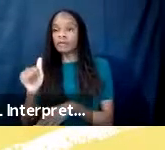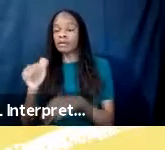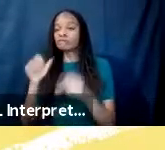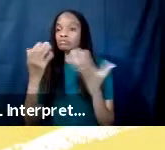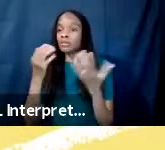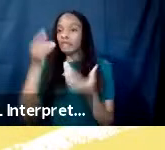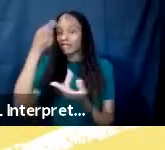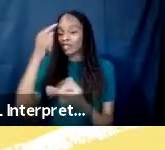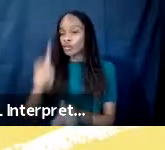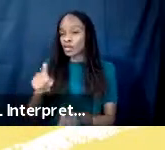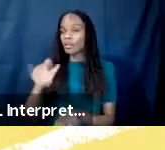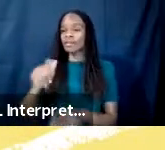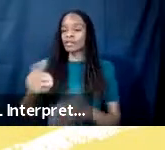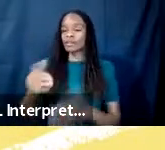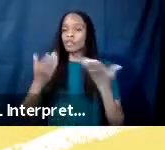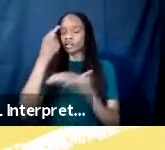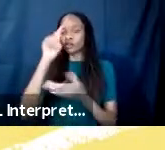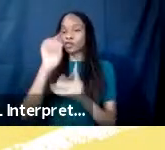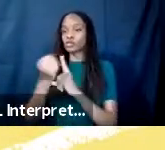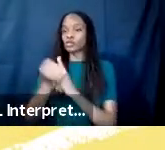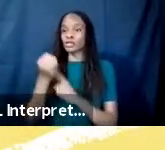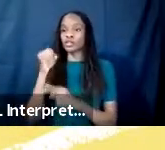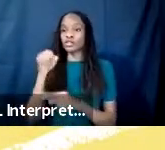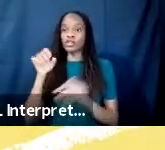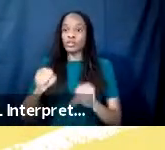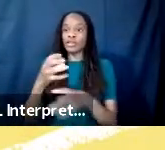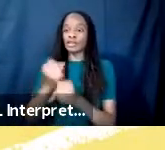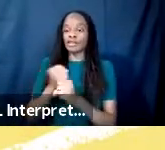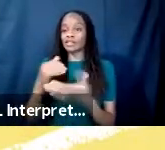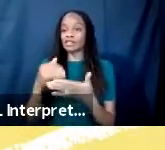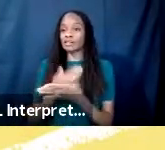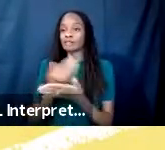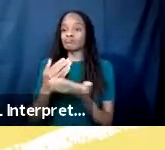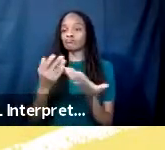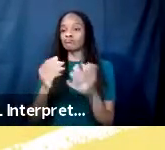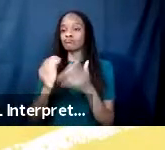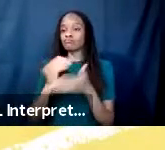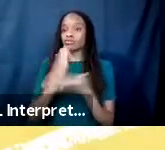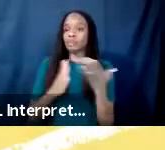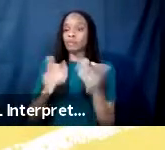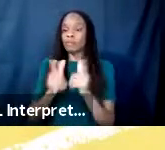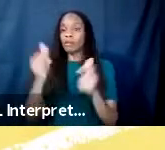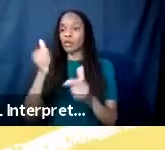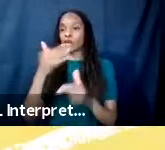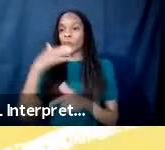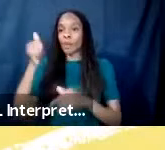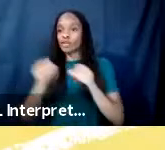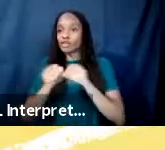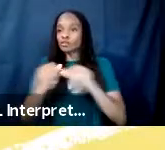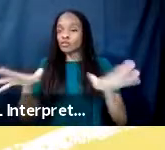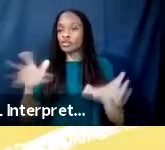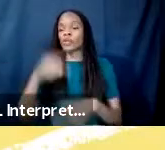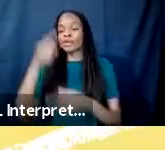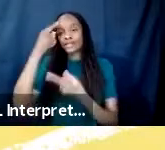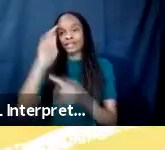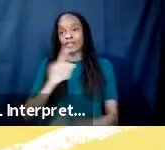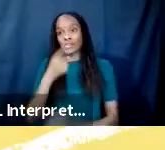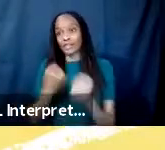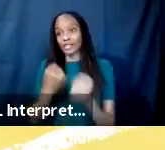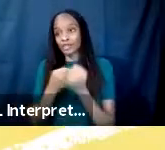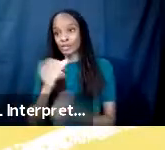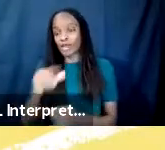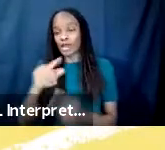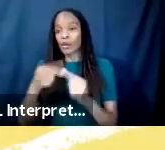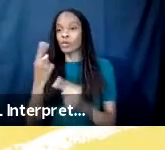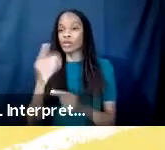already provides for the circumstance where you get some sort of bigger and better distribution. We definitely are super supportive when one of